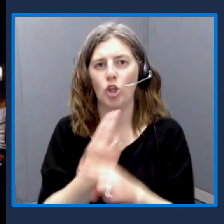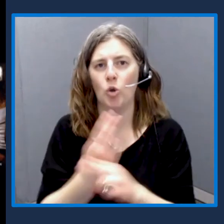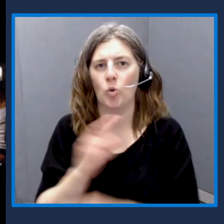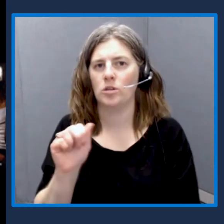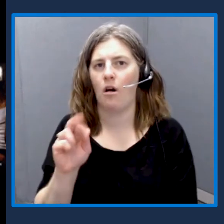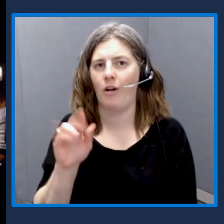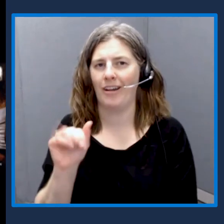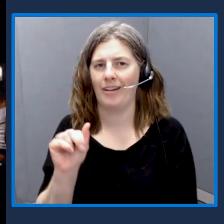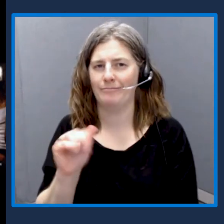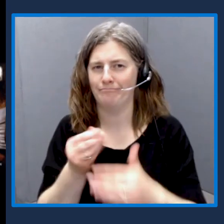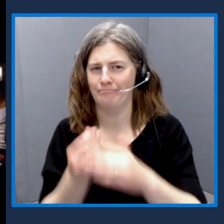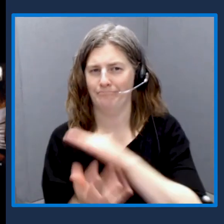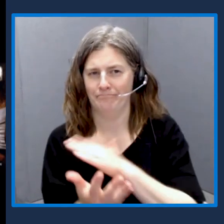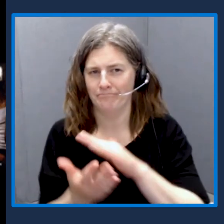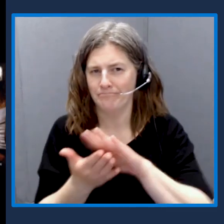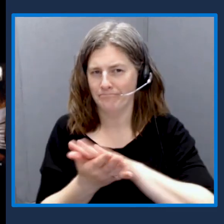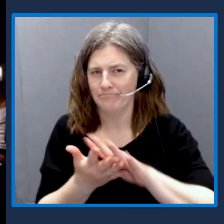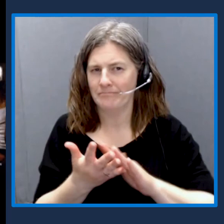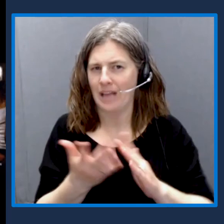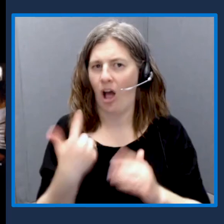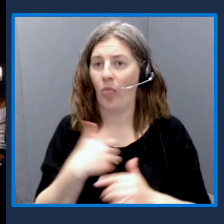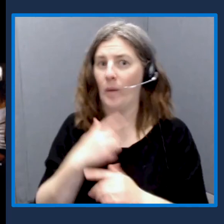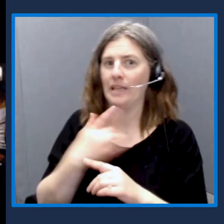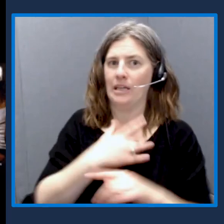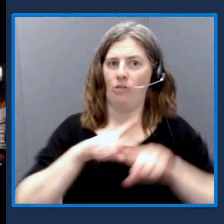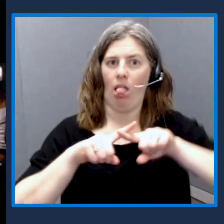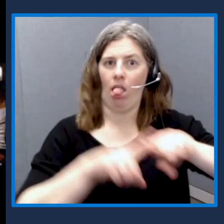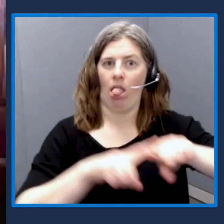subtle nod to the using ARIA